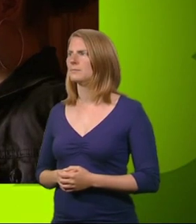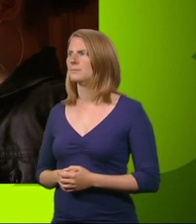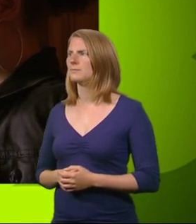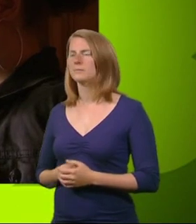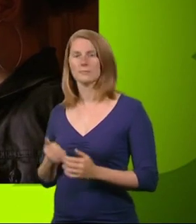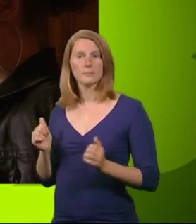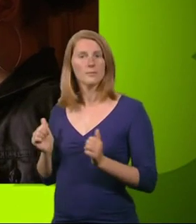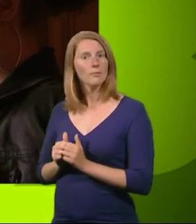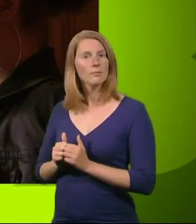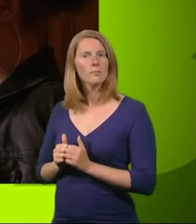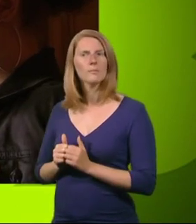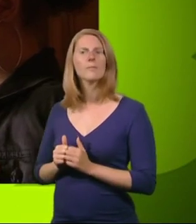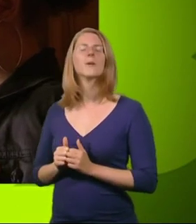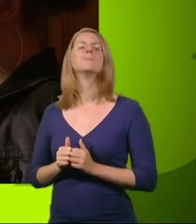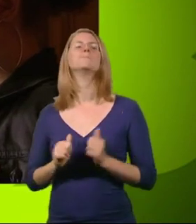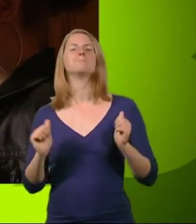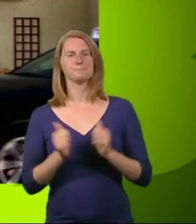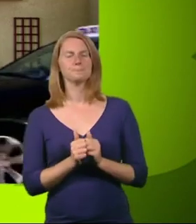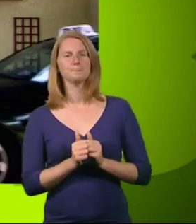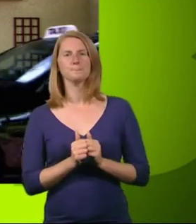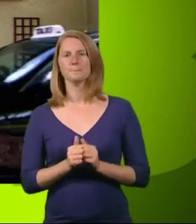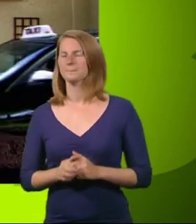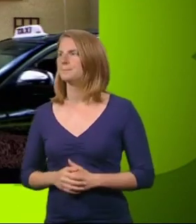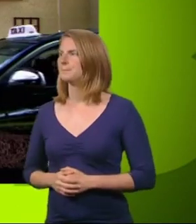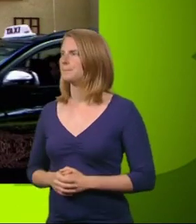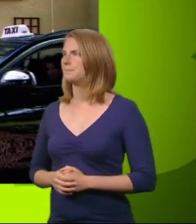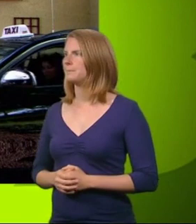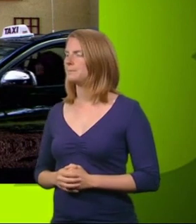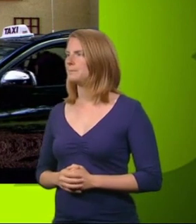Have we got a deal? Deal.